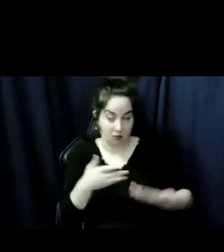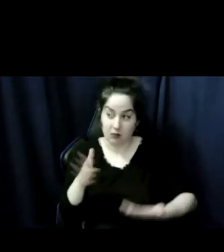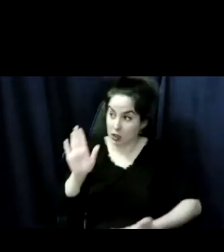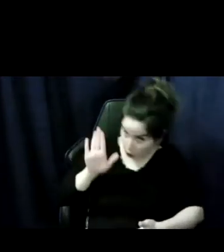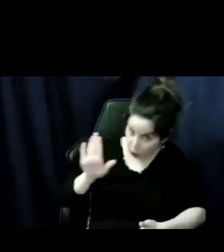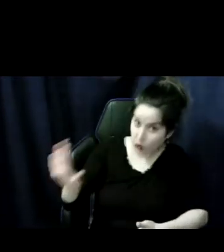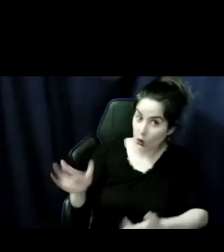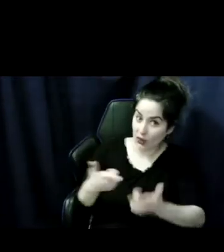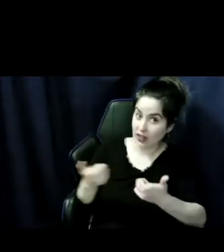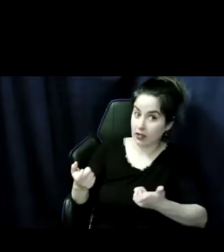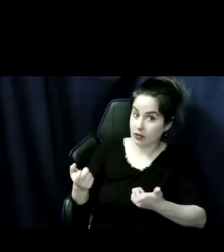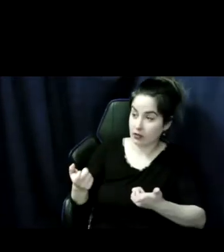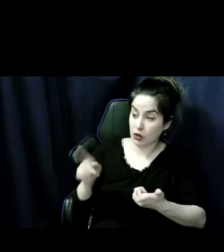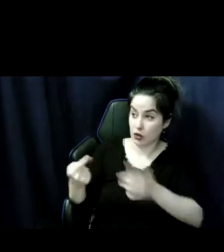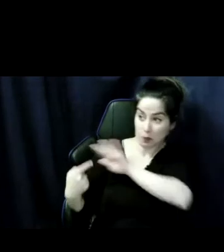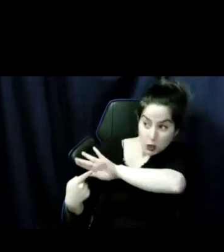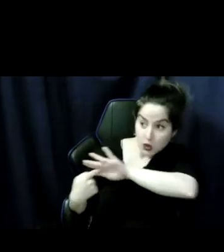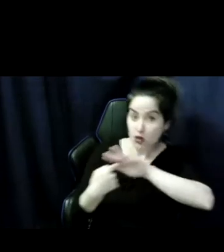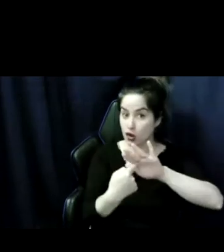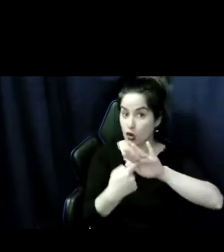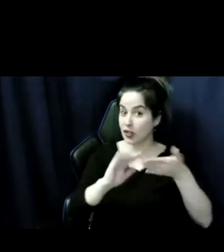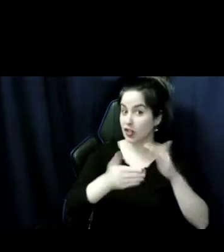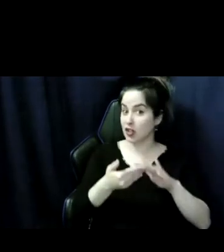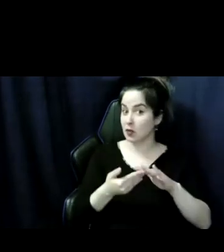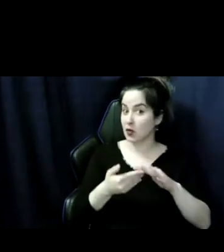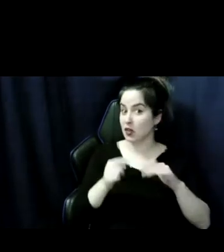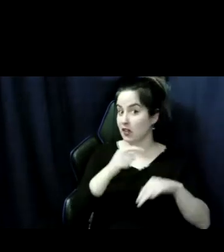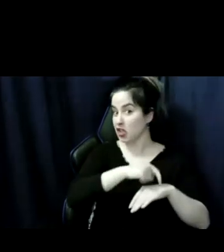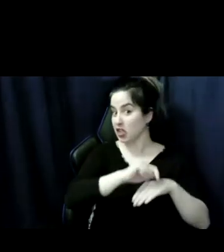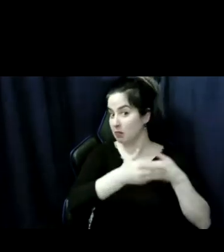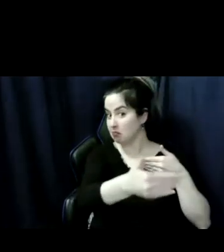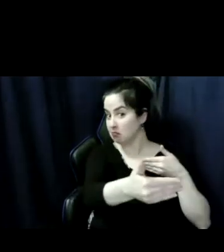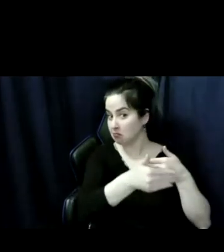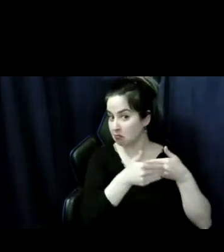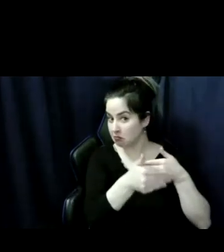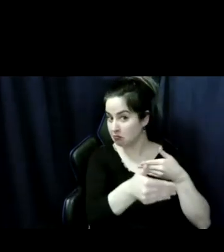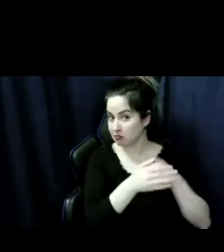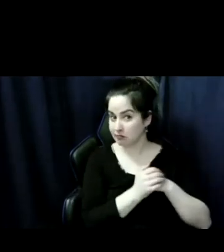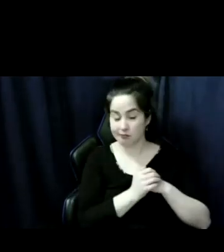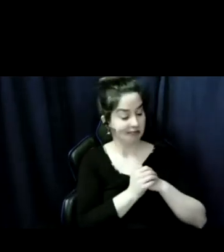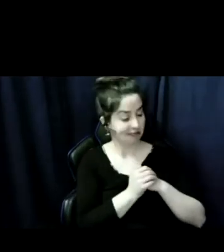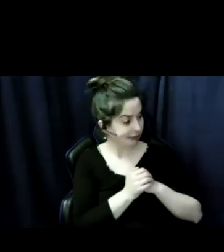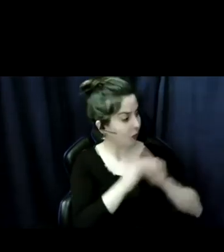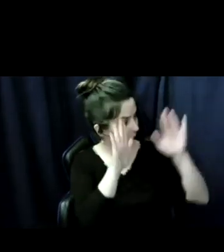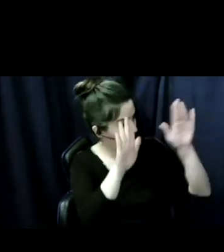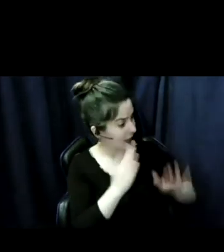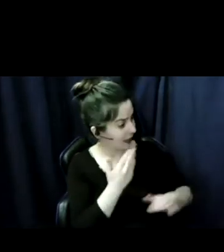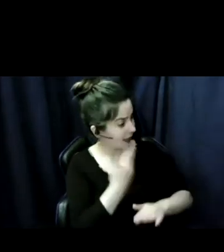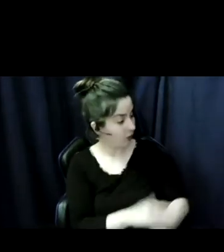just be showing it to the community for a while. It's amazing. Yeah. Thank you Okay. for that question. Thank you.